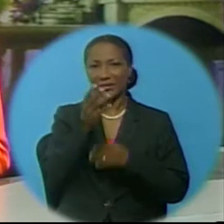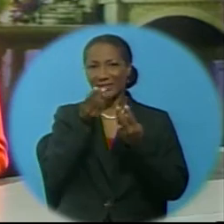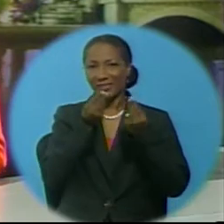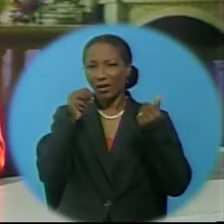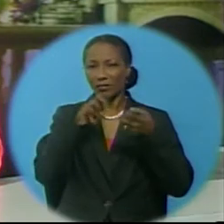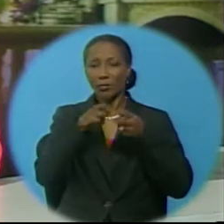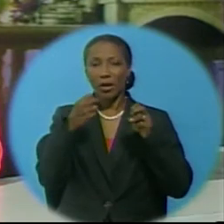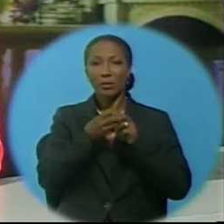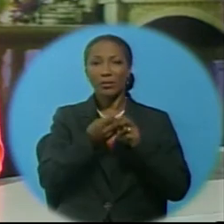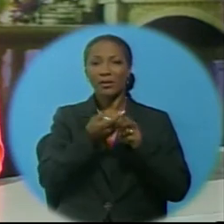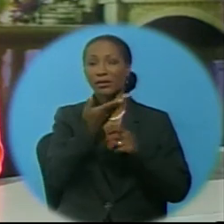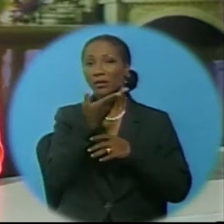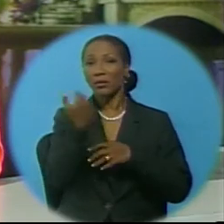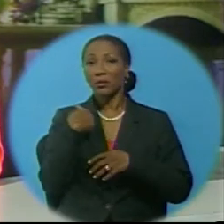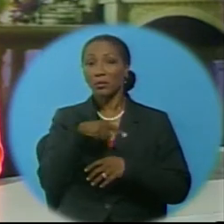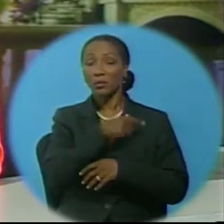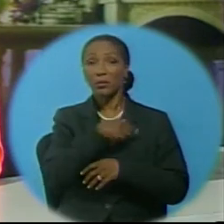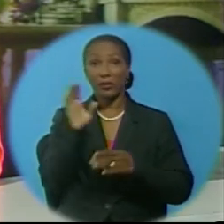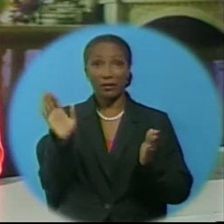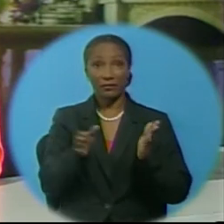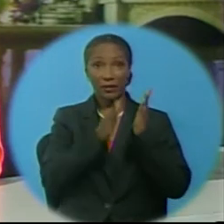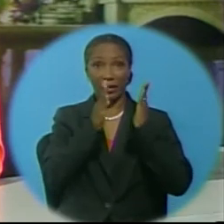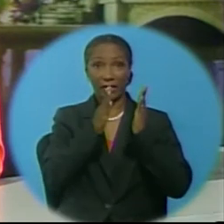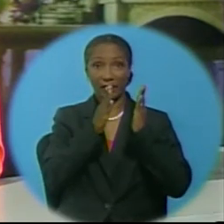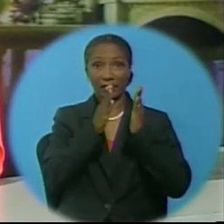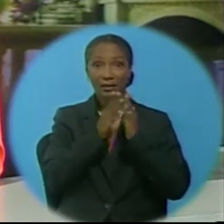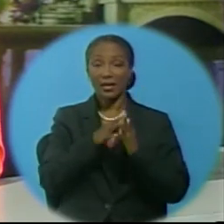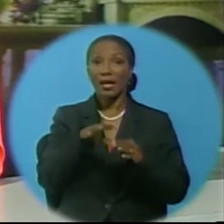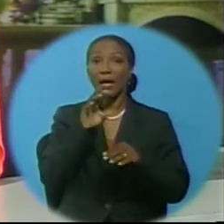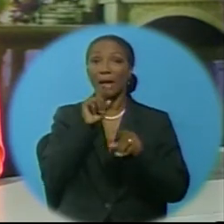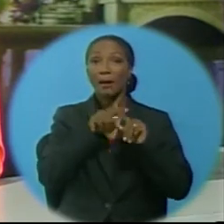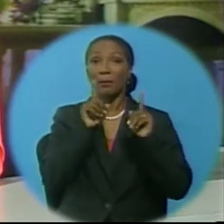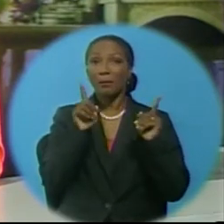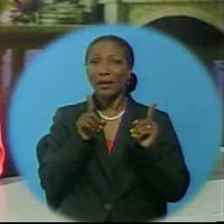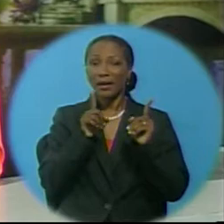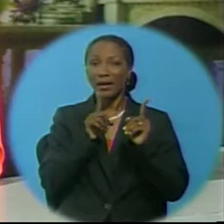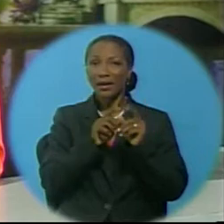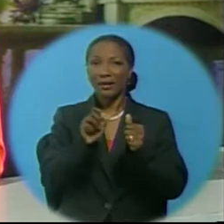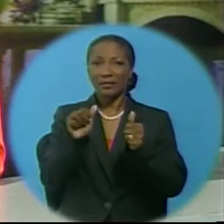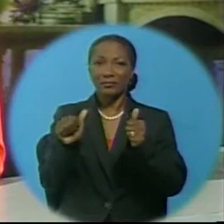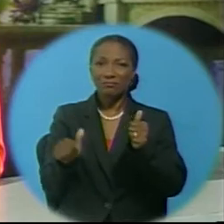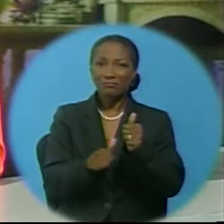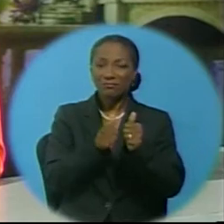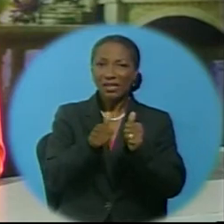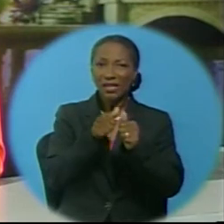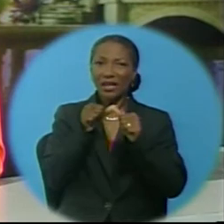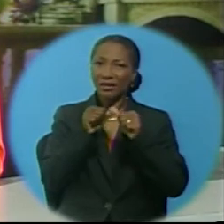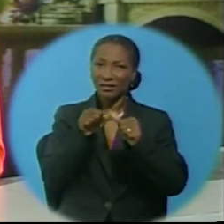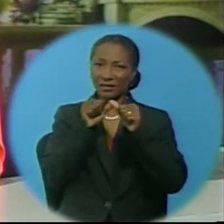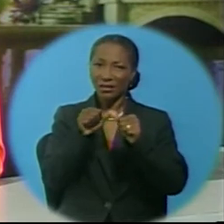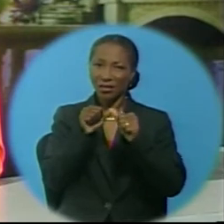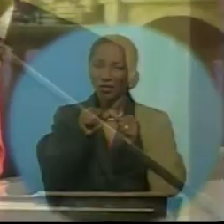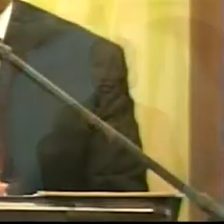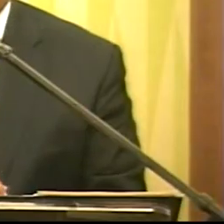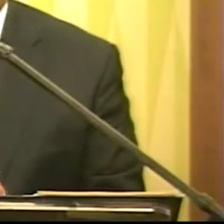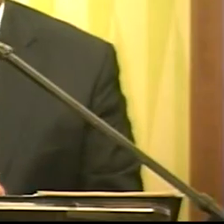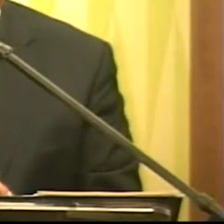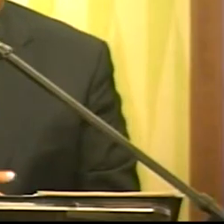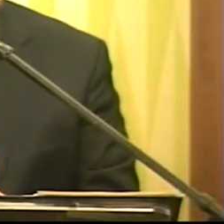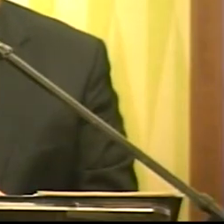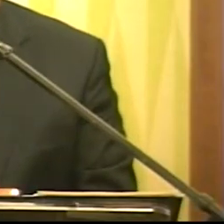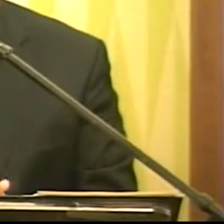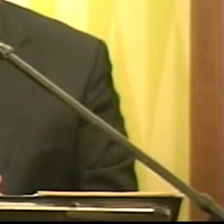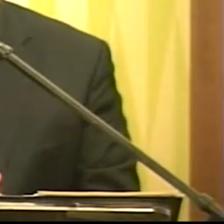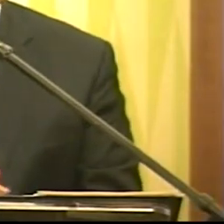the Finance Minister says implementation and follow-ups are among the major shortcomings. Chris Sinclair was addressing a public sector